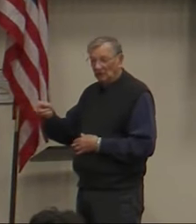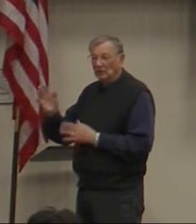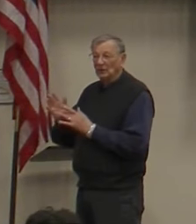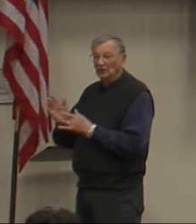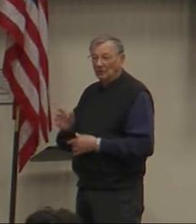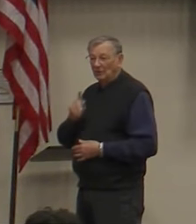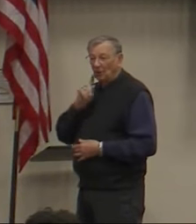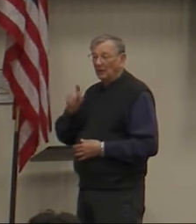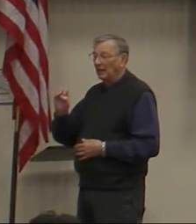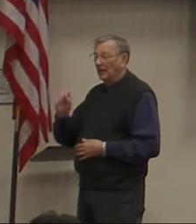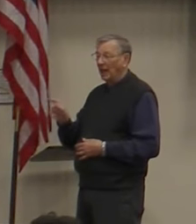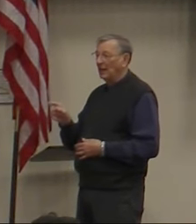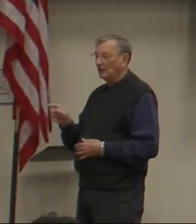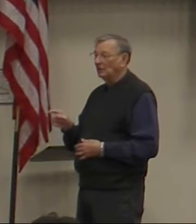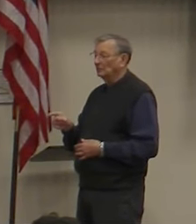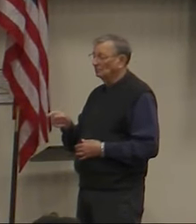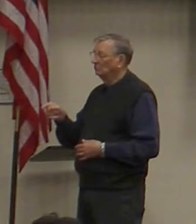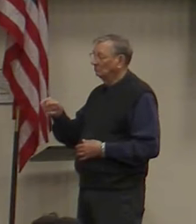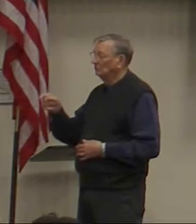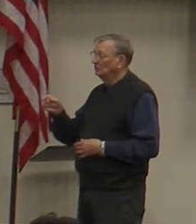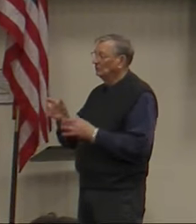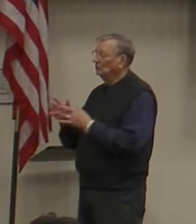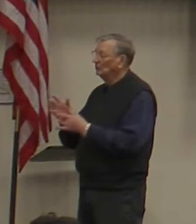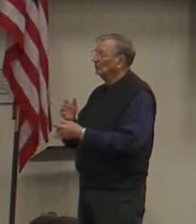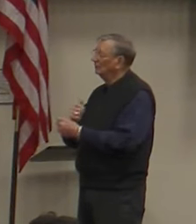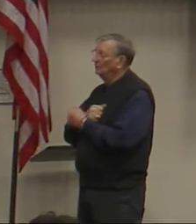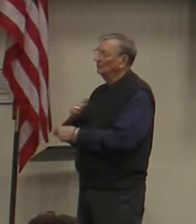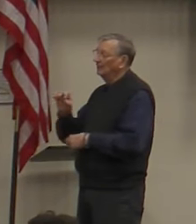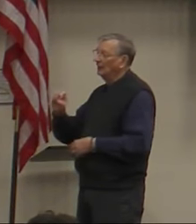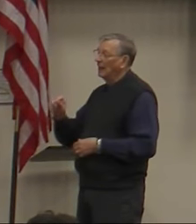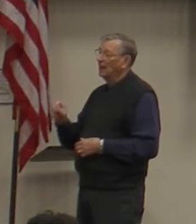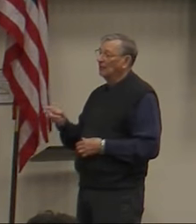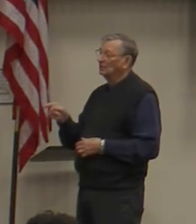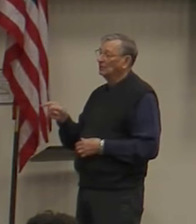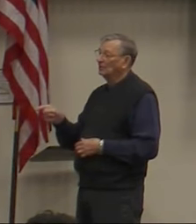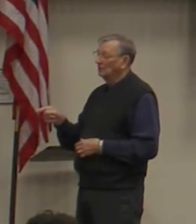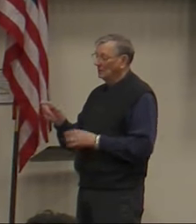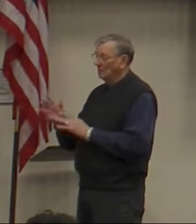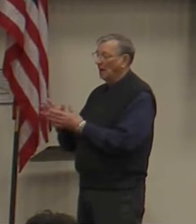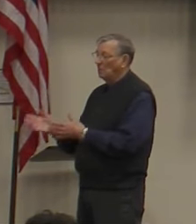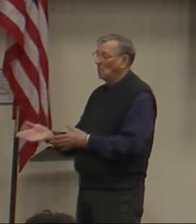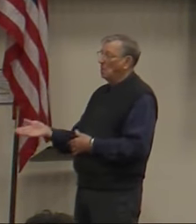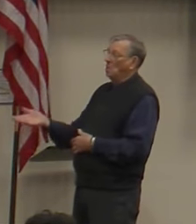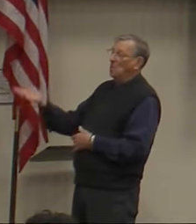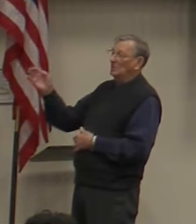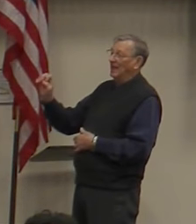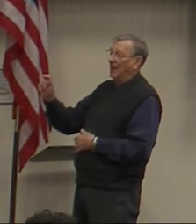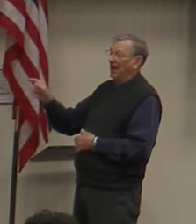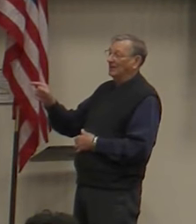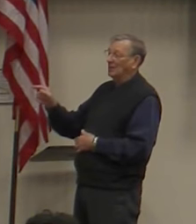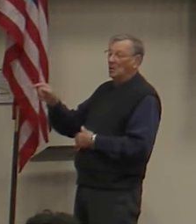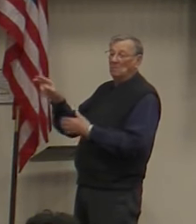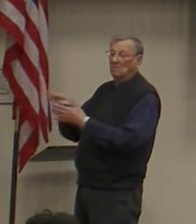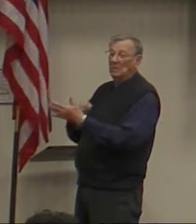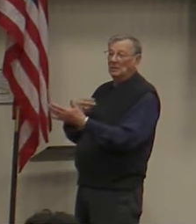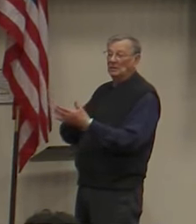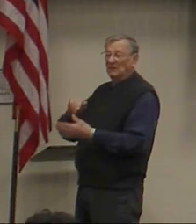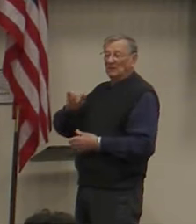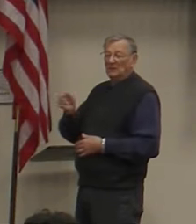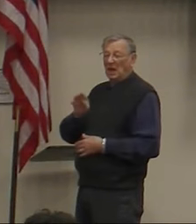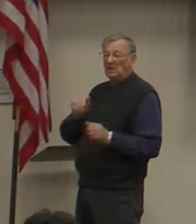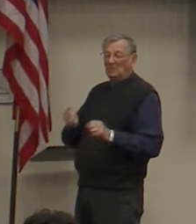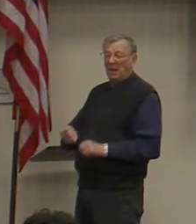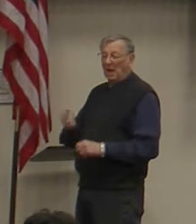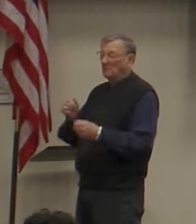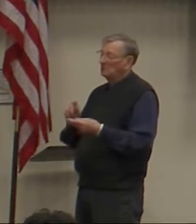Jesus took him very seriously. The Bible holds him up. When they wanted to paint a picture of who John the Baptist was going to